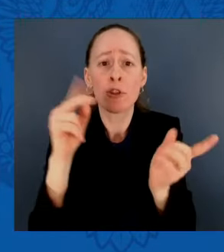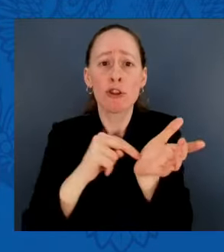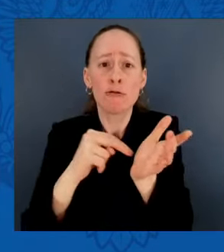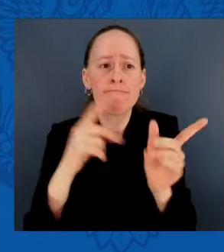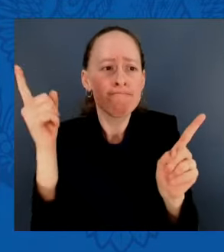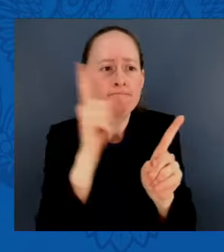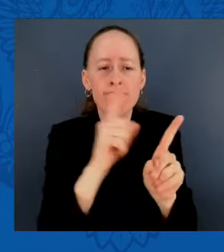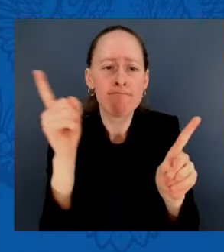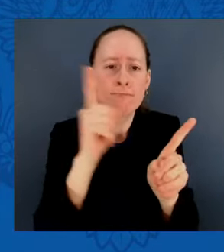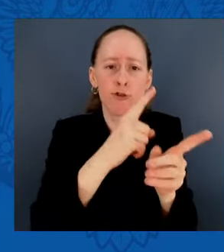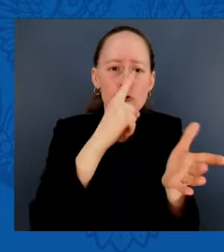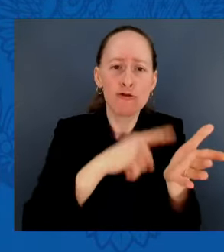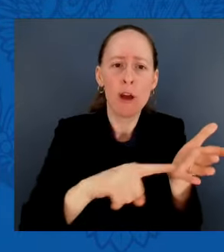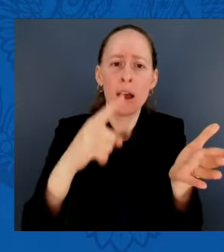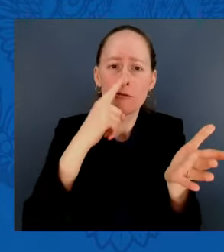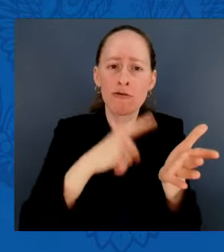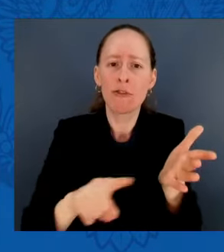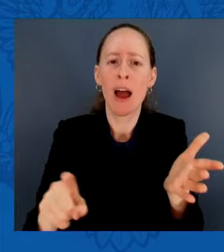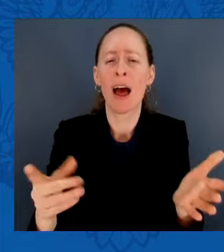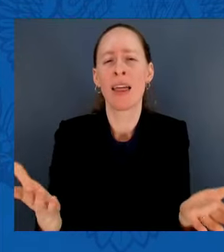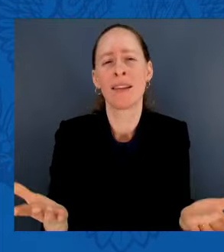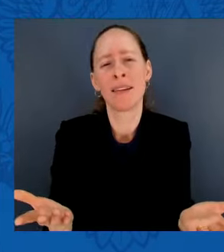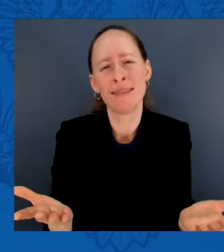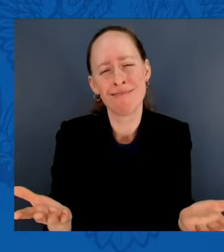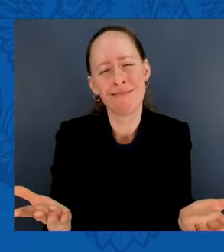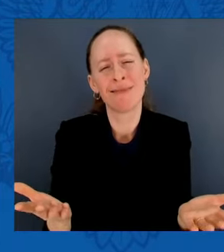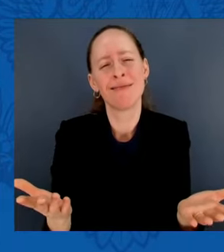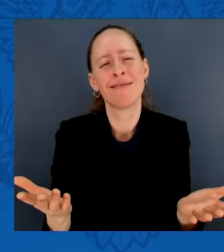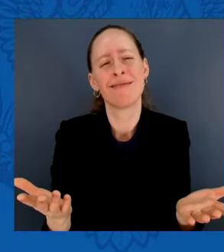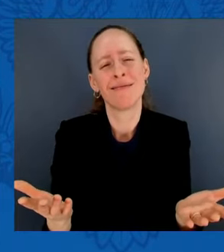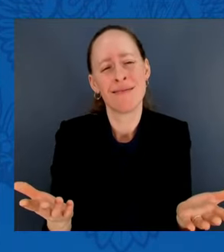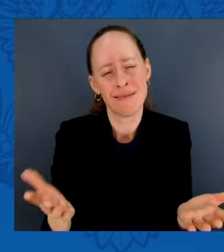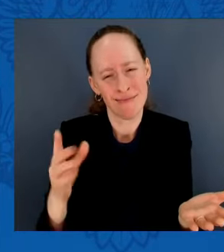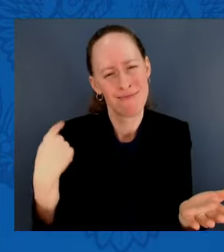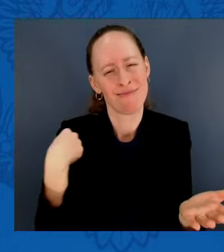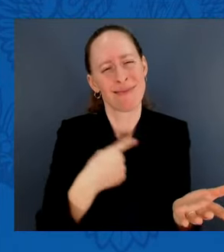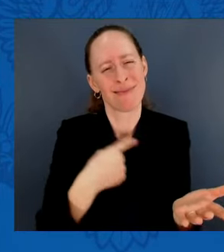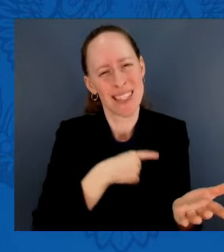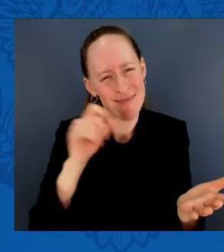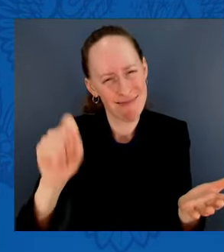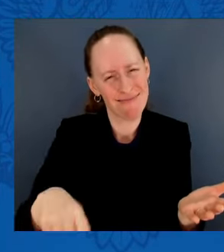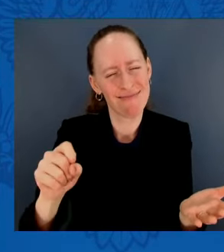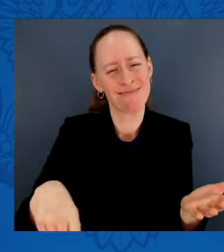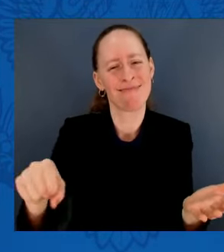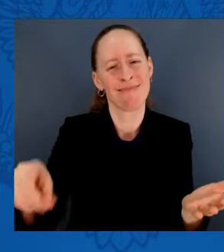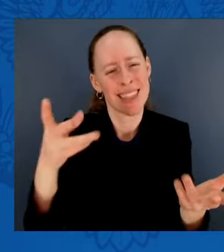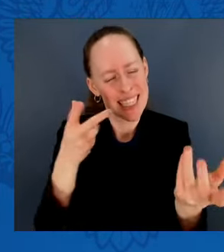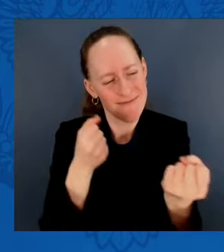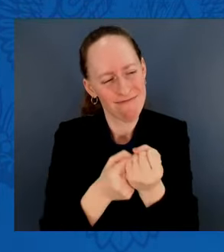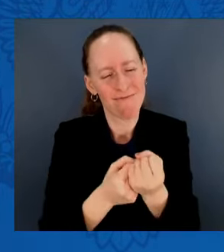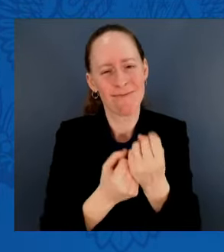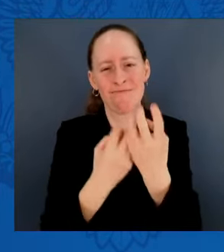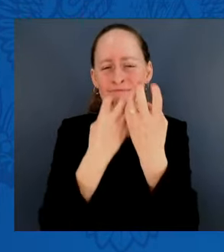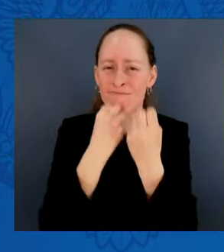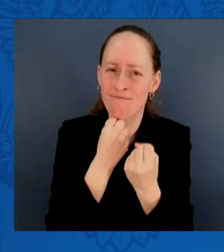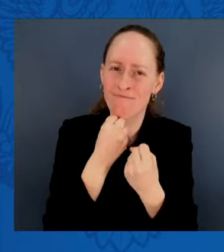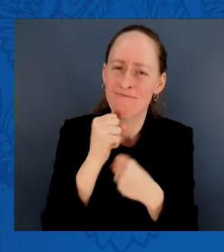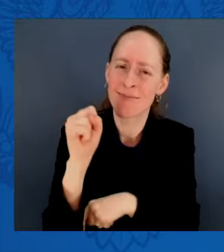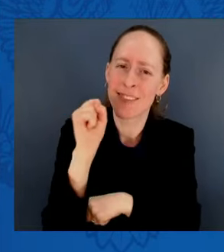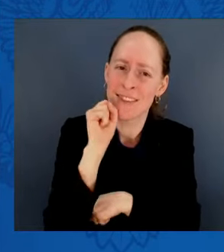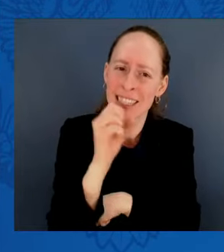up for seniors. Many of my friends on the other side of the aisle want to put Social Security on the chopping